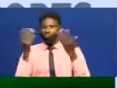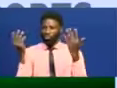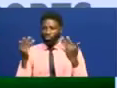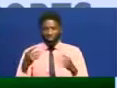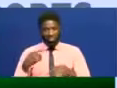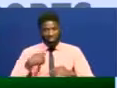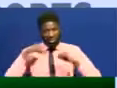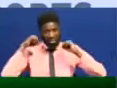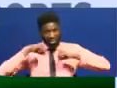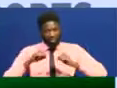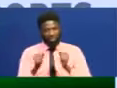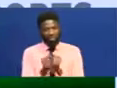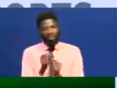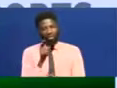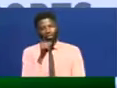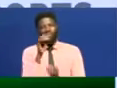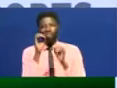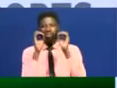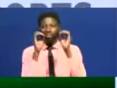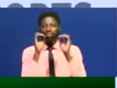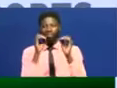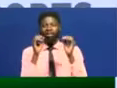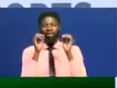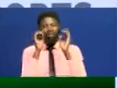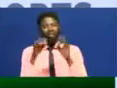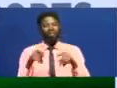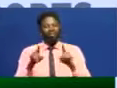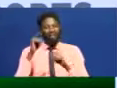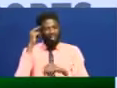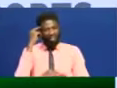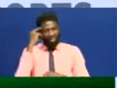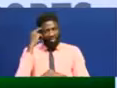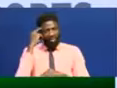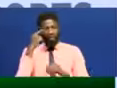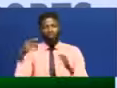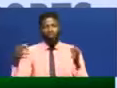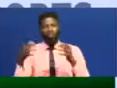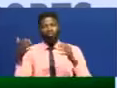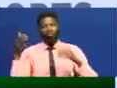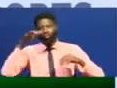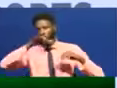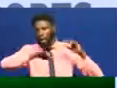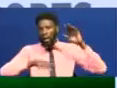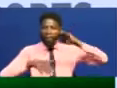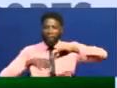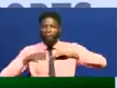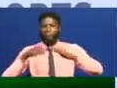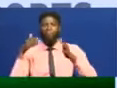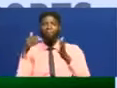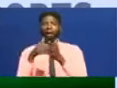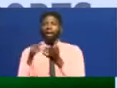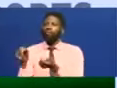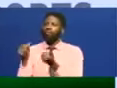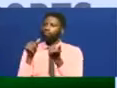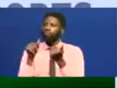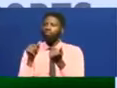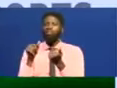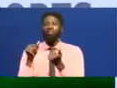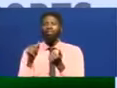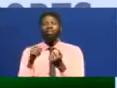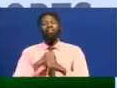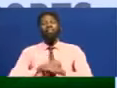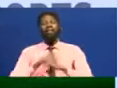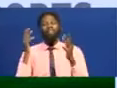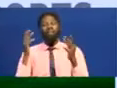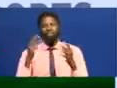think lifting the ban on Kenya Aquatics is nothing, I don't agree with you. It is a reason to celebrate, and